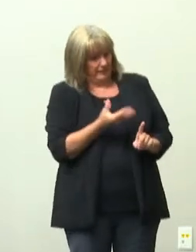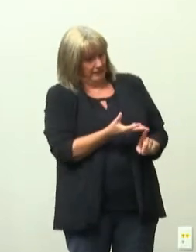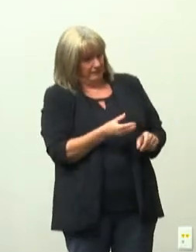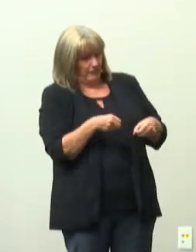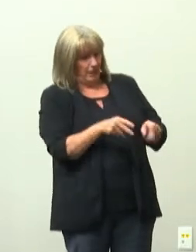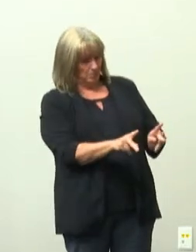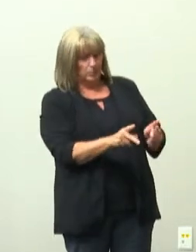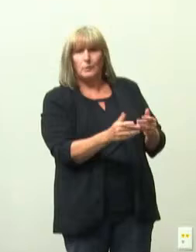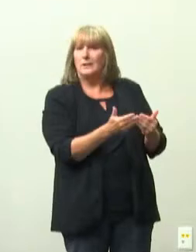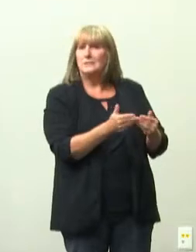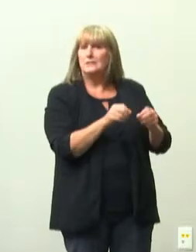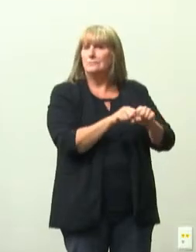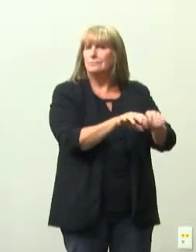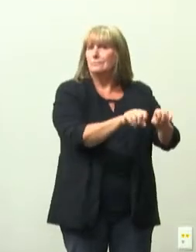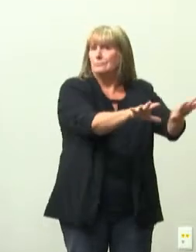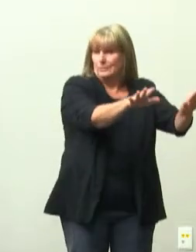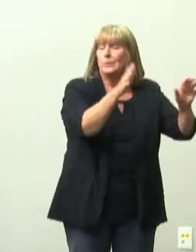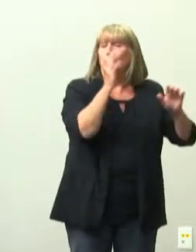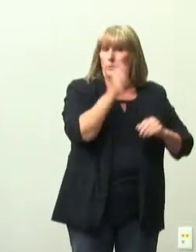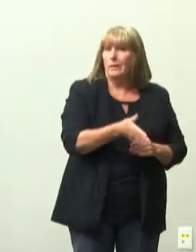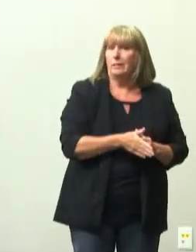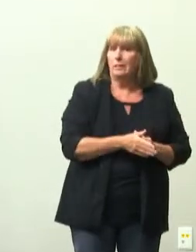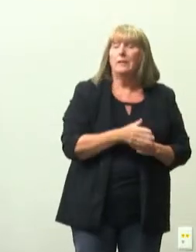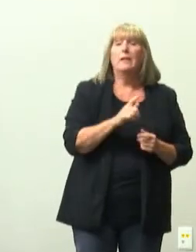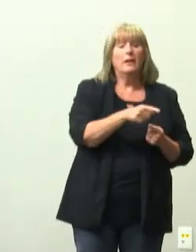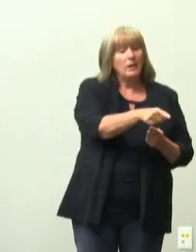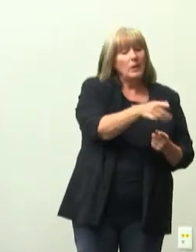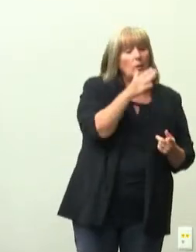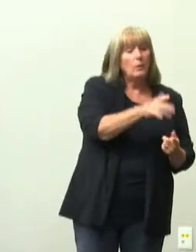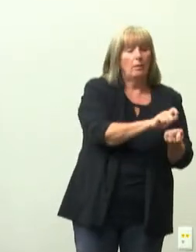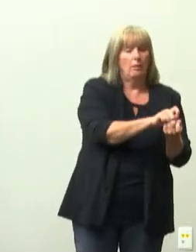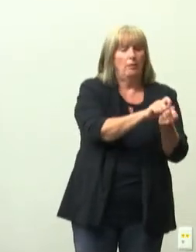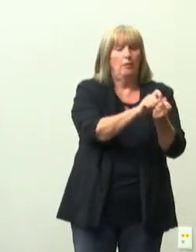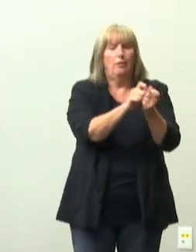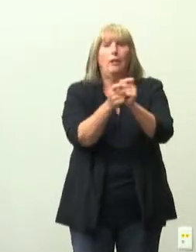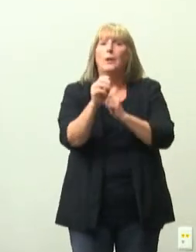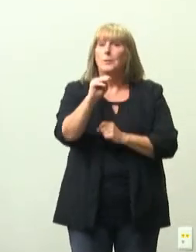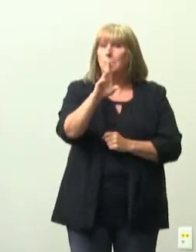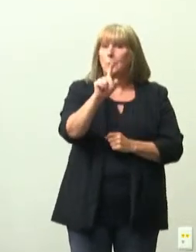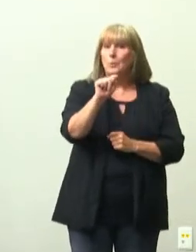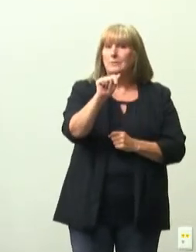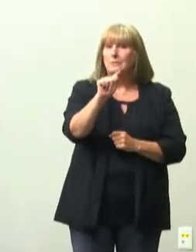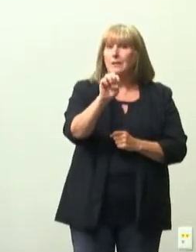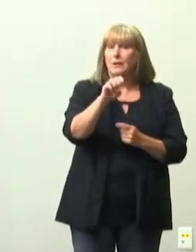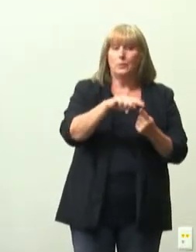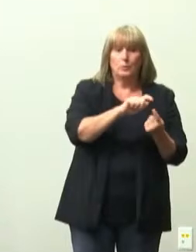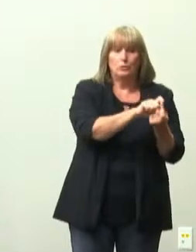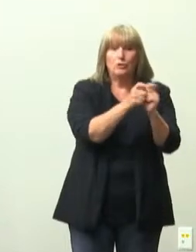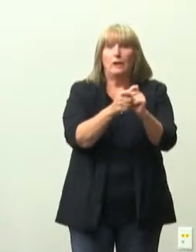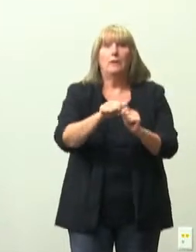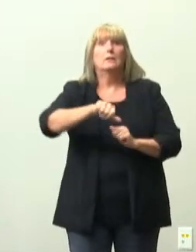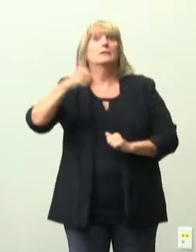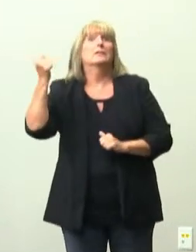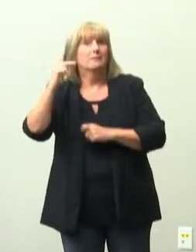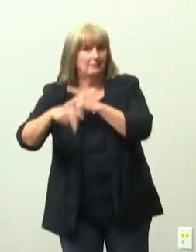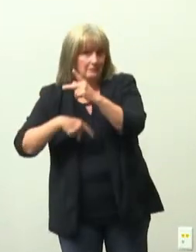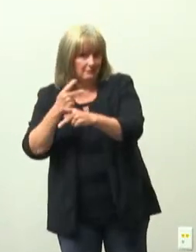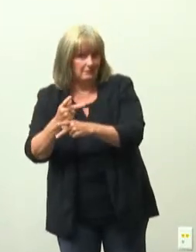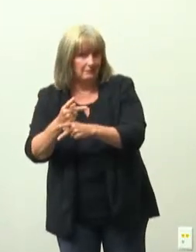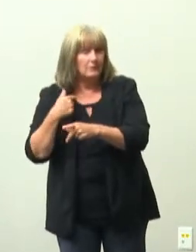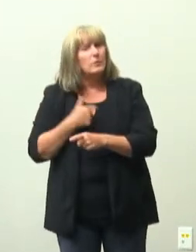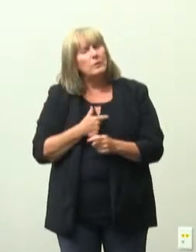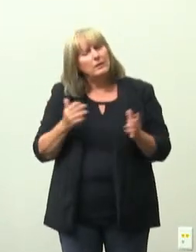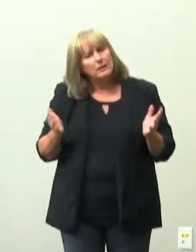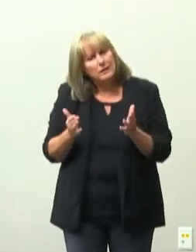opportunity. And we will see other variants come into play as well. We continue to urge every